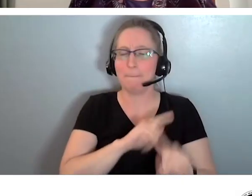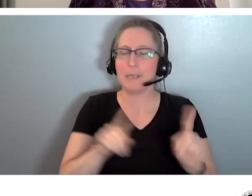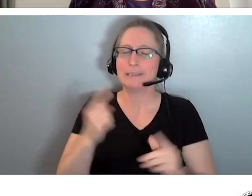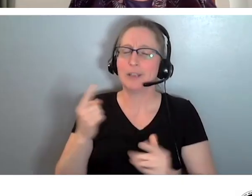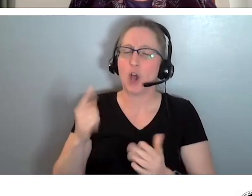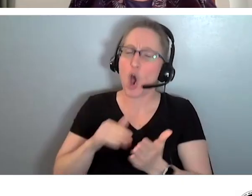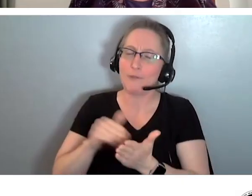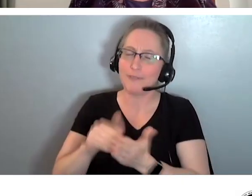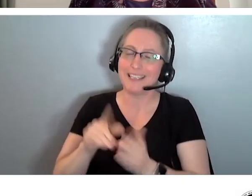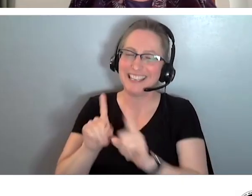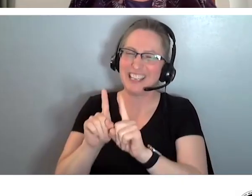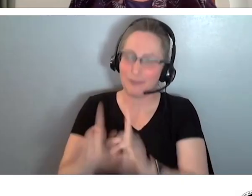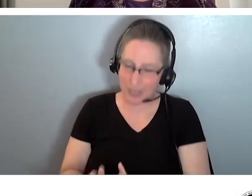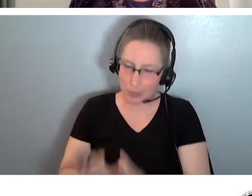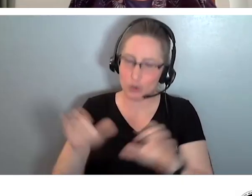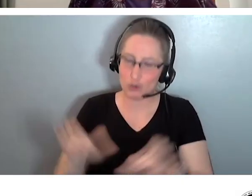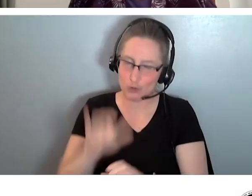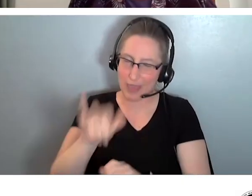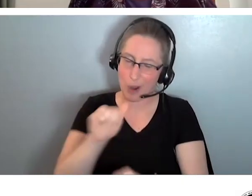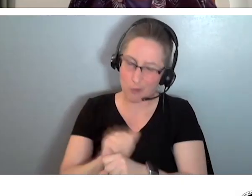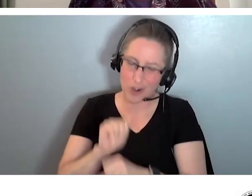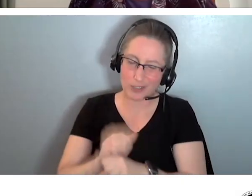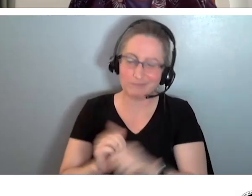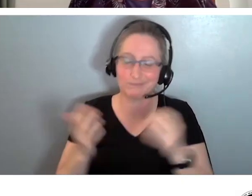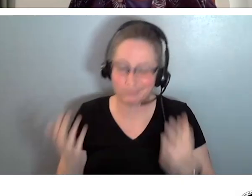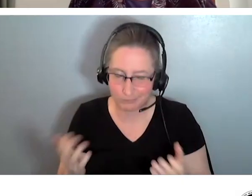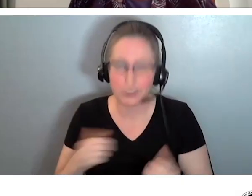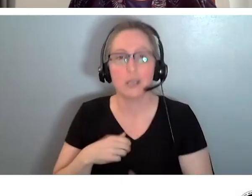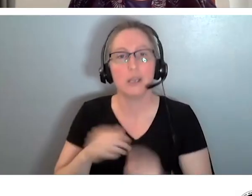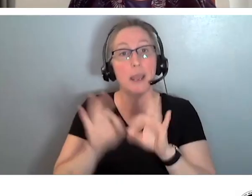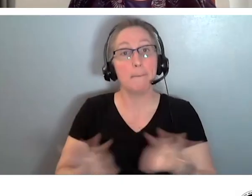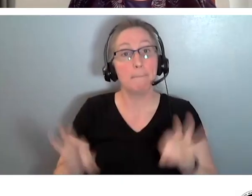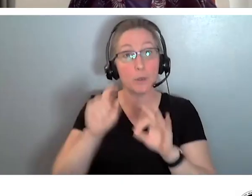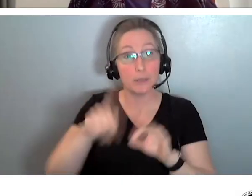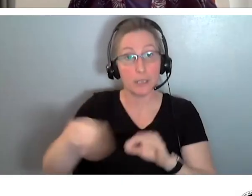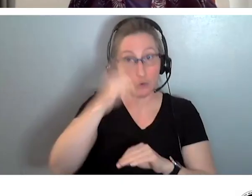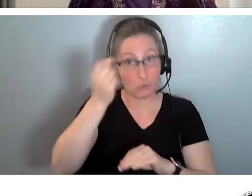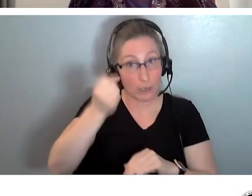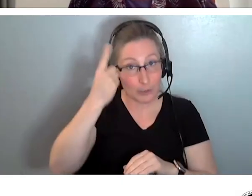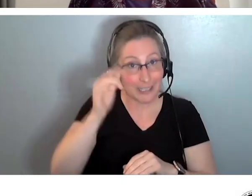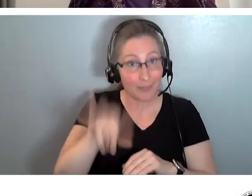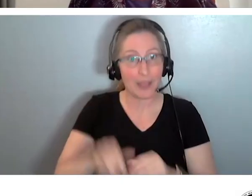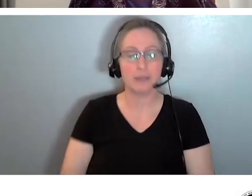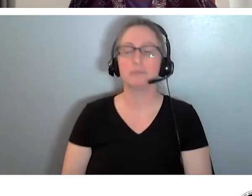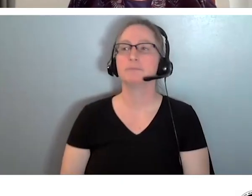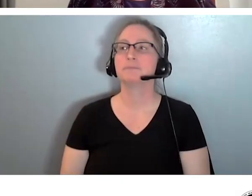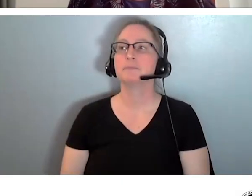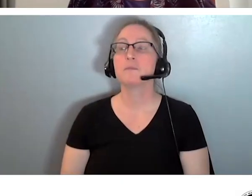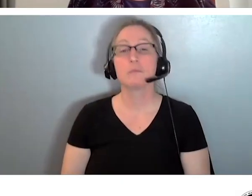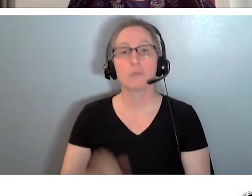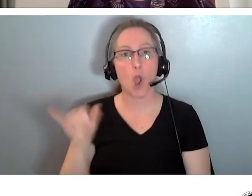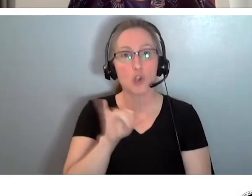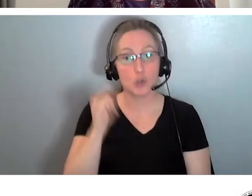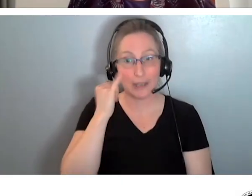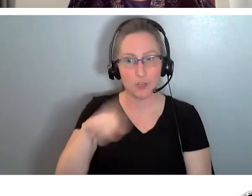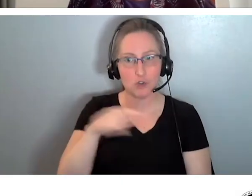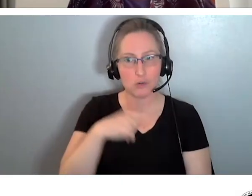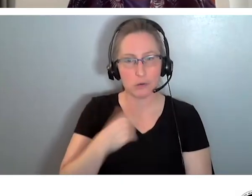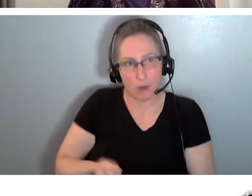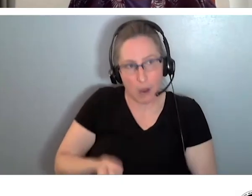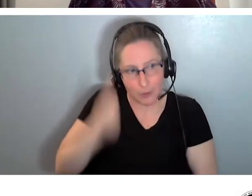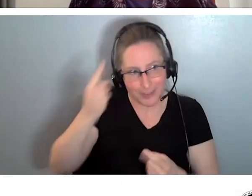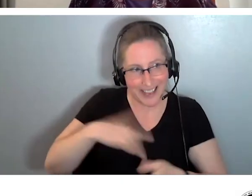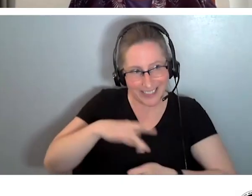oftentimes interveners are having to do some of that work. So it's important for you to understand this. And also, if you have this content